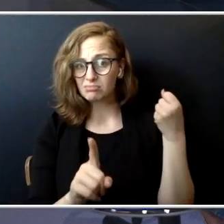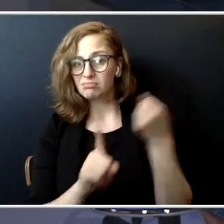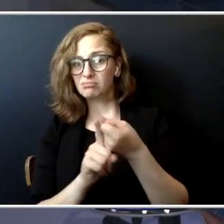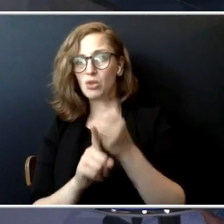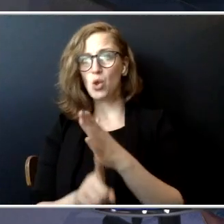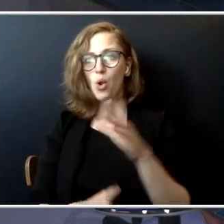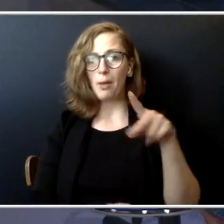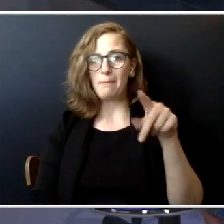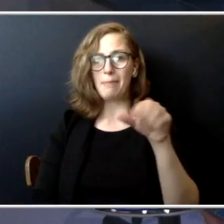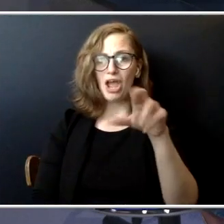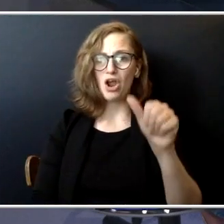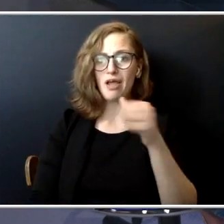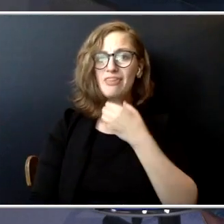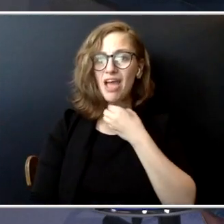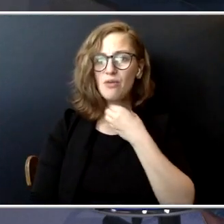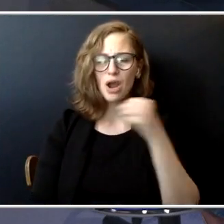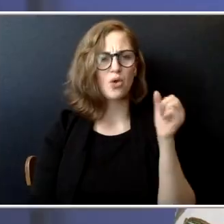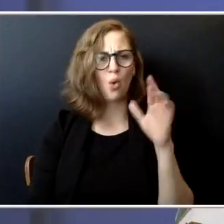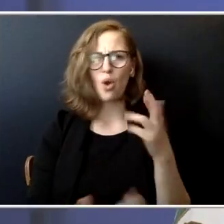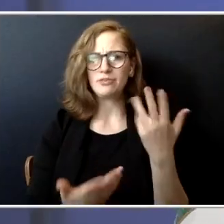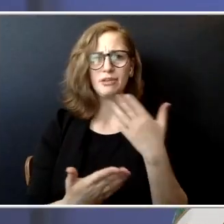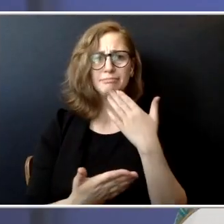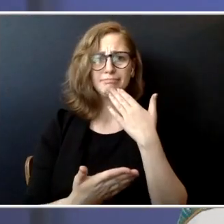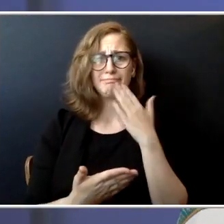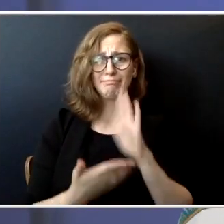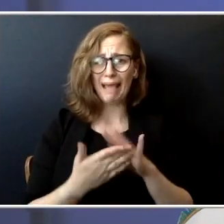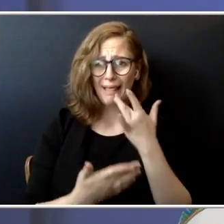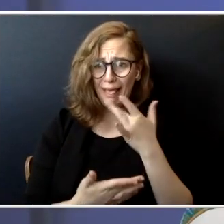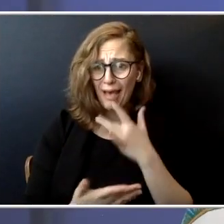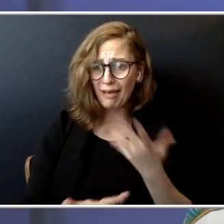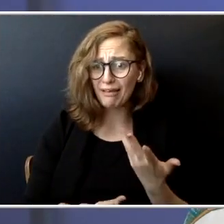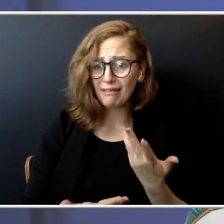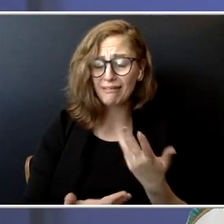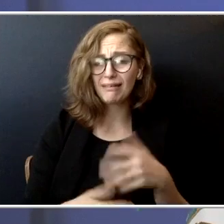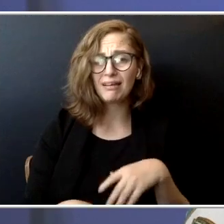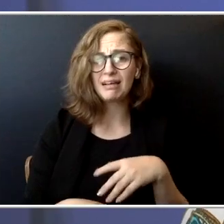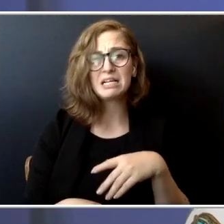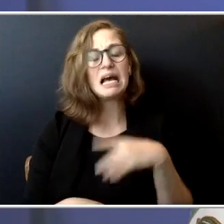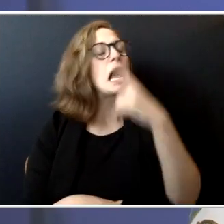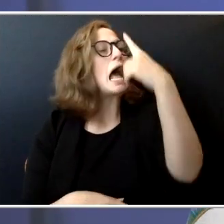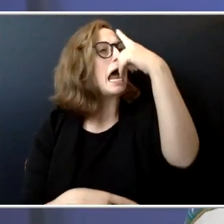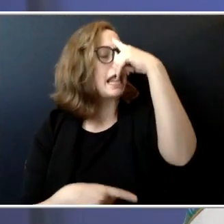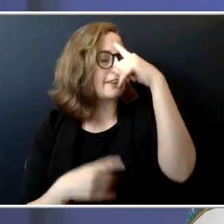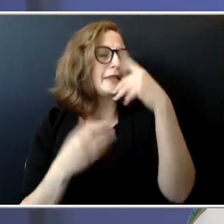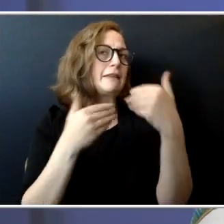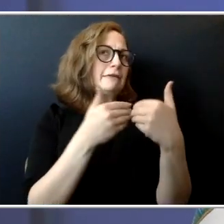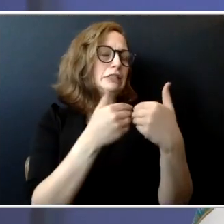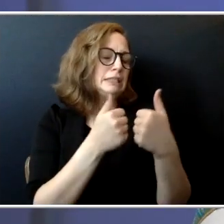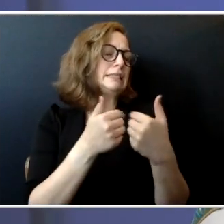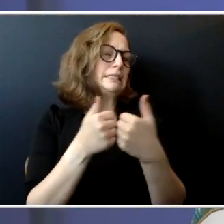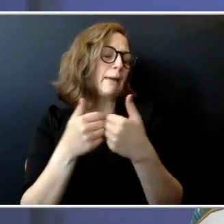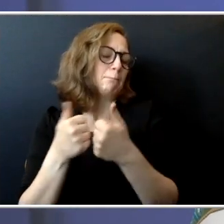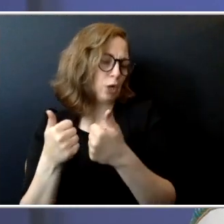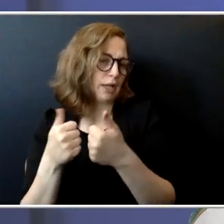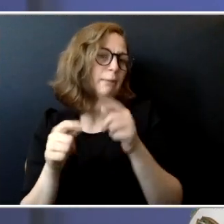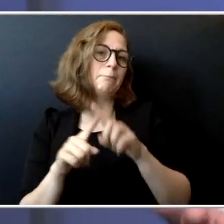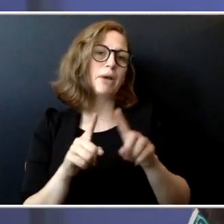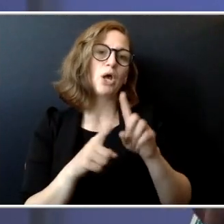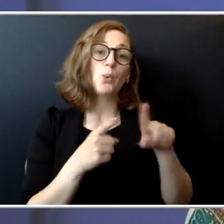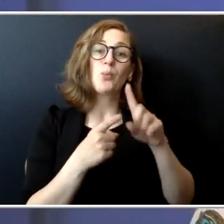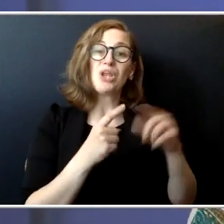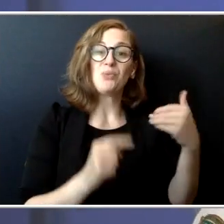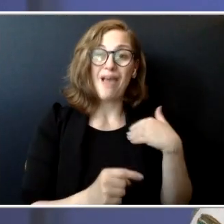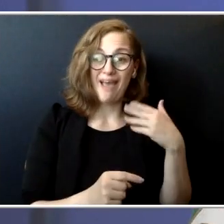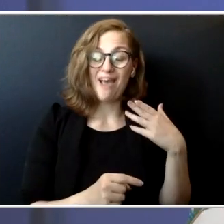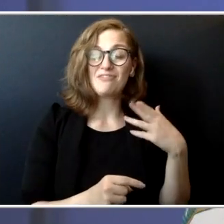bad luck, the hands you were dealt? I think they are separate entities, but when you have an issue such as hyperparathyroidism and